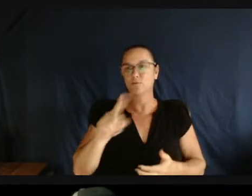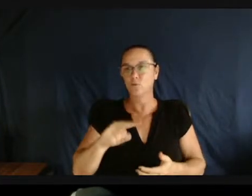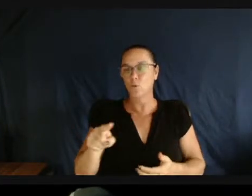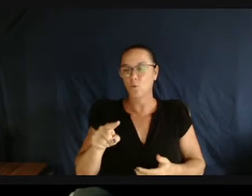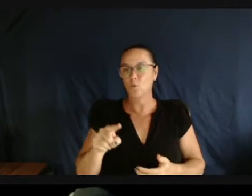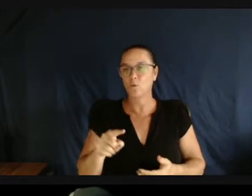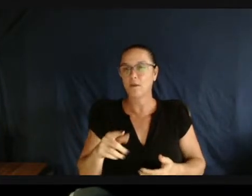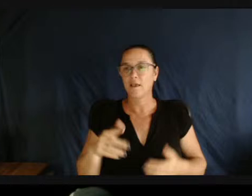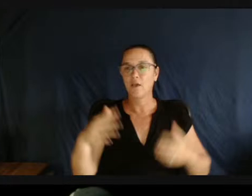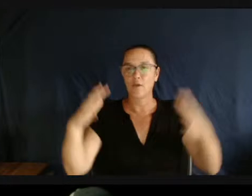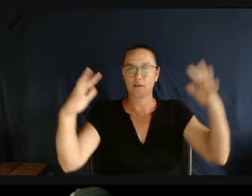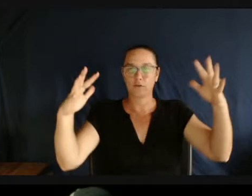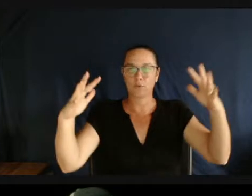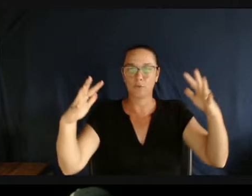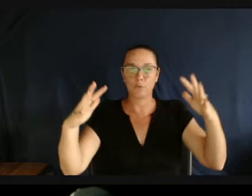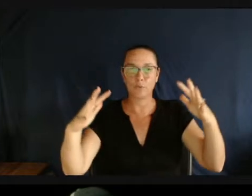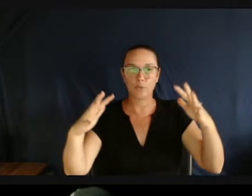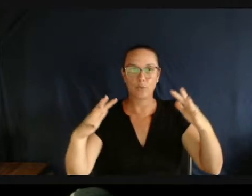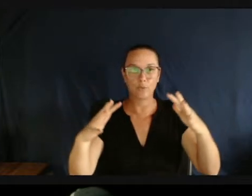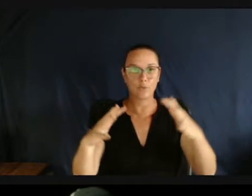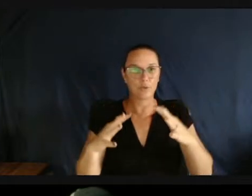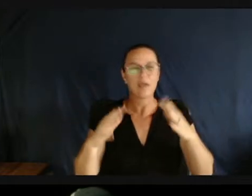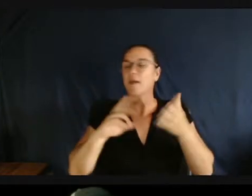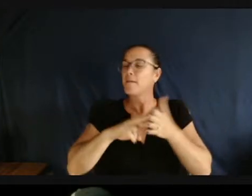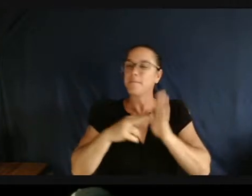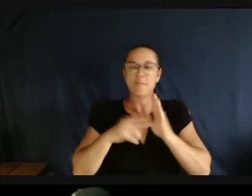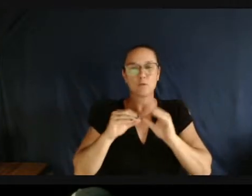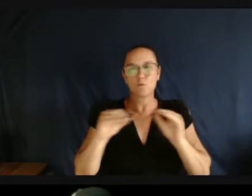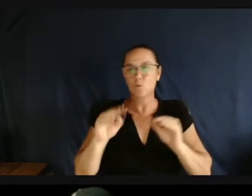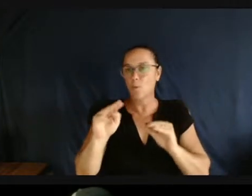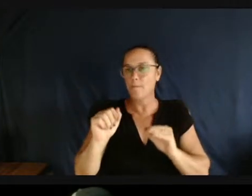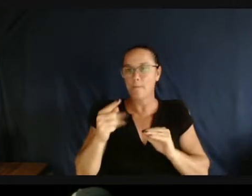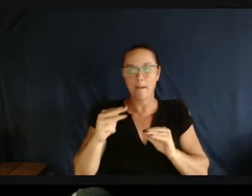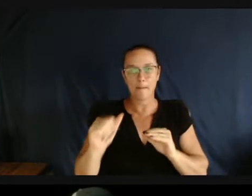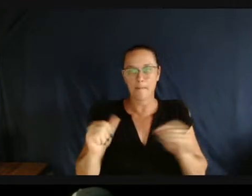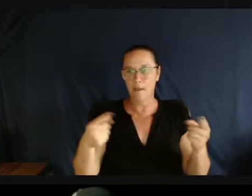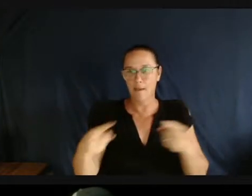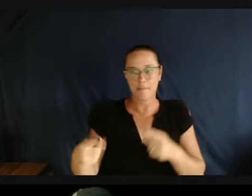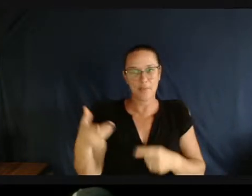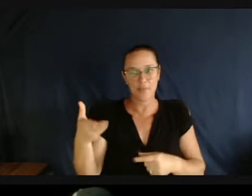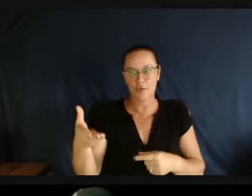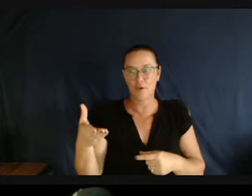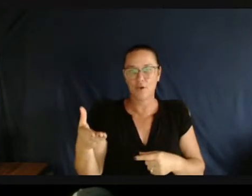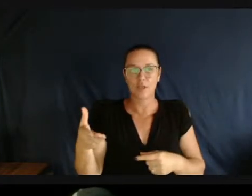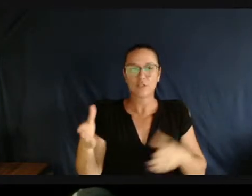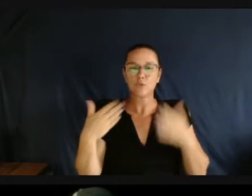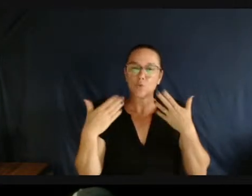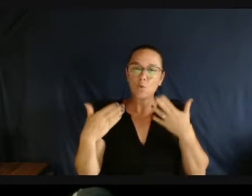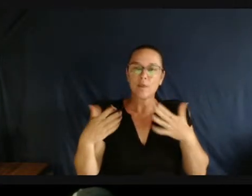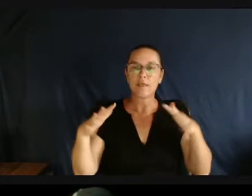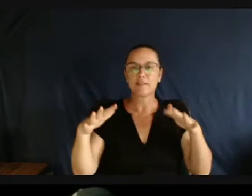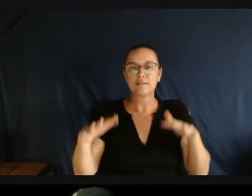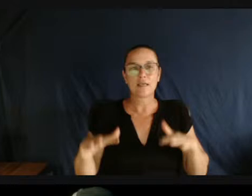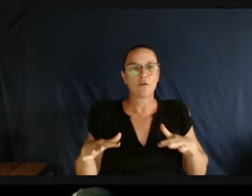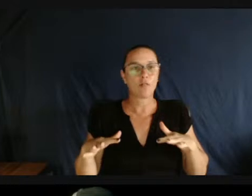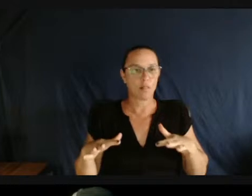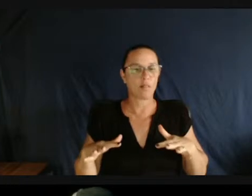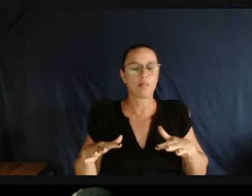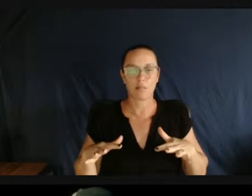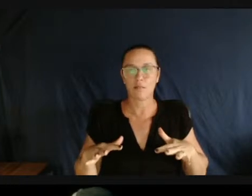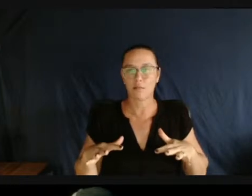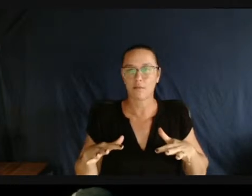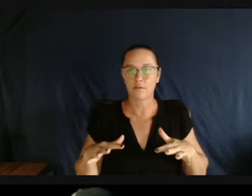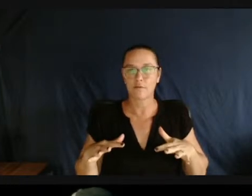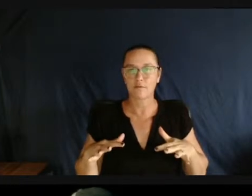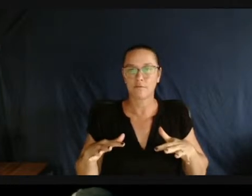happening, meaning that there is not magma activity happening in there, and it's just cooling and settling,